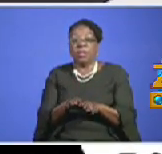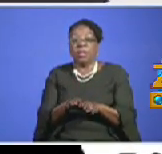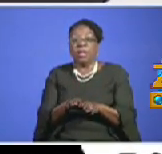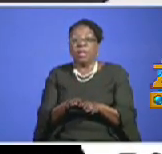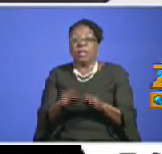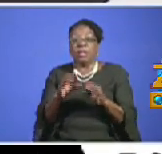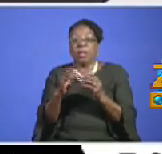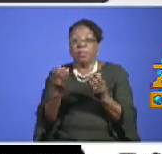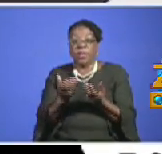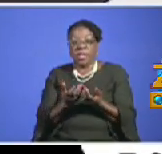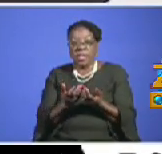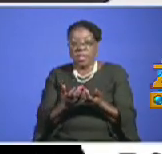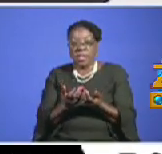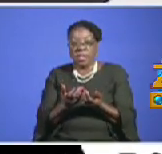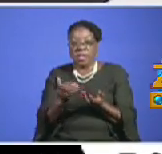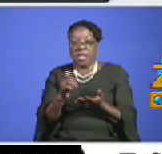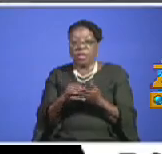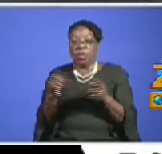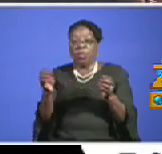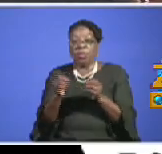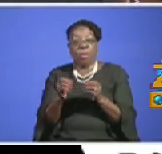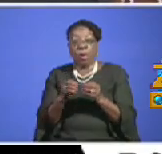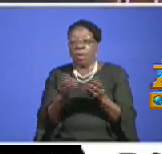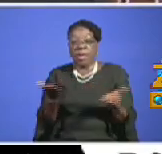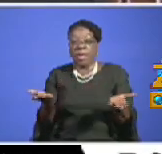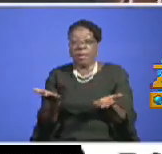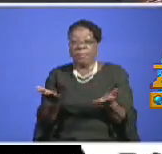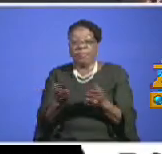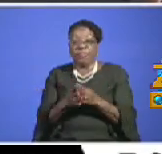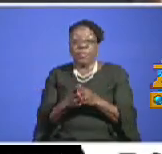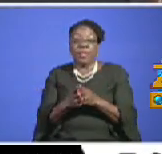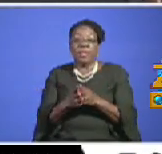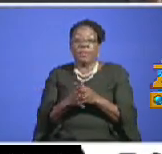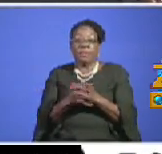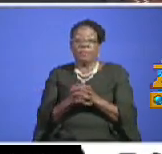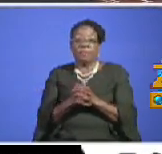companies that no longer existed. Fern Carey, ZNS Network News.